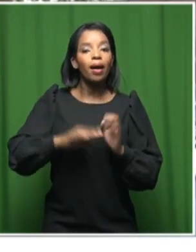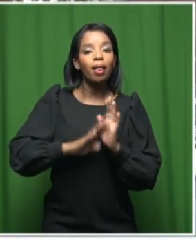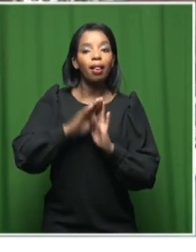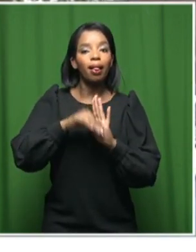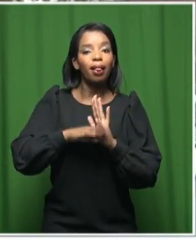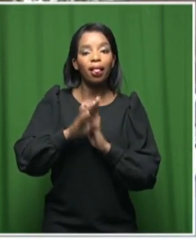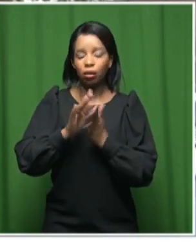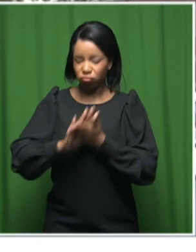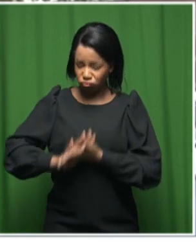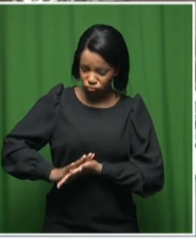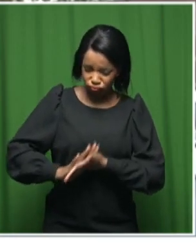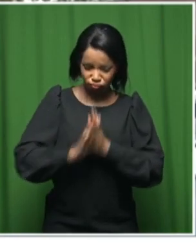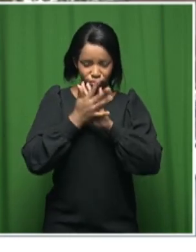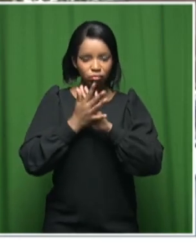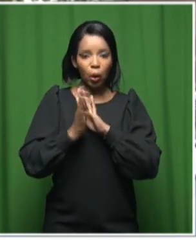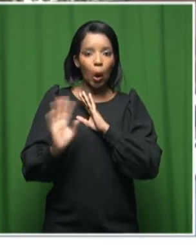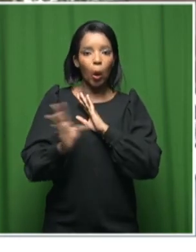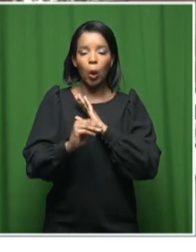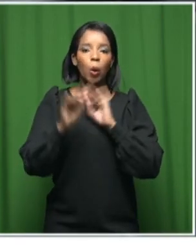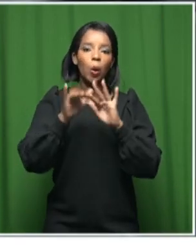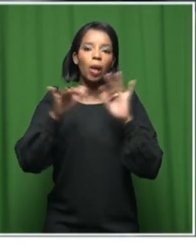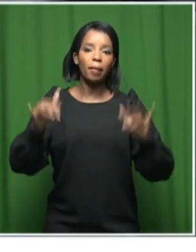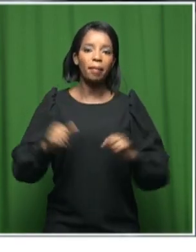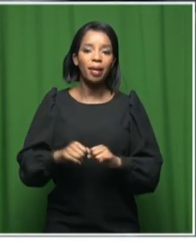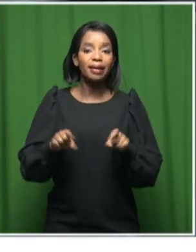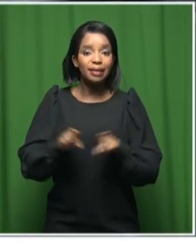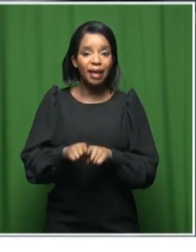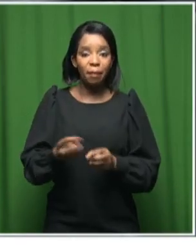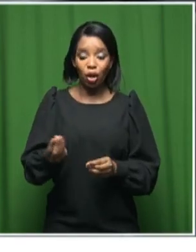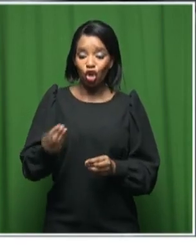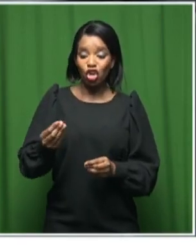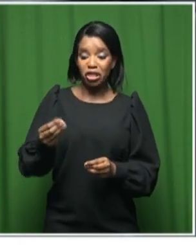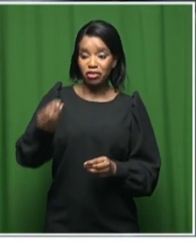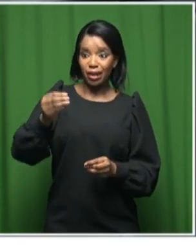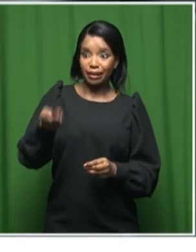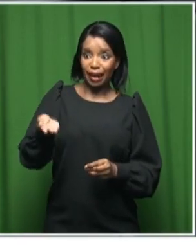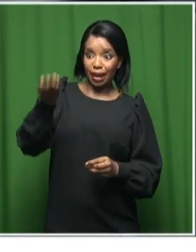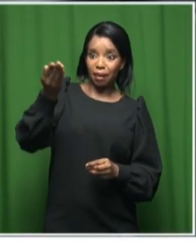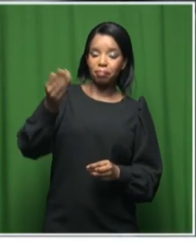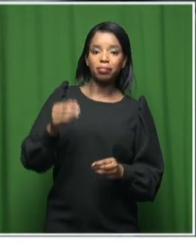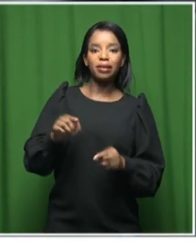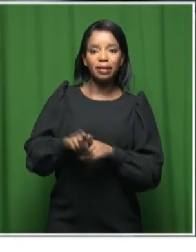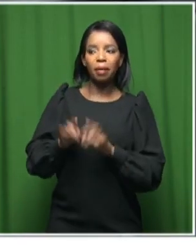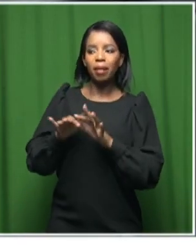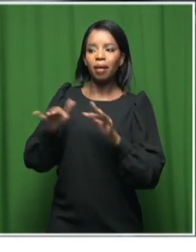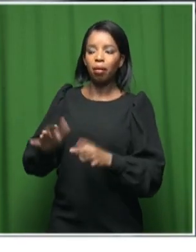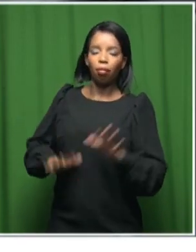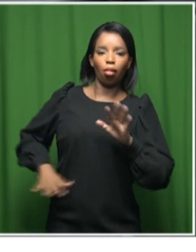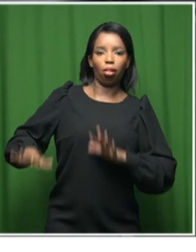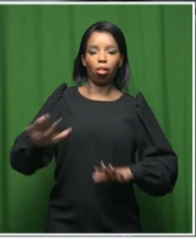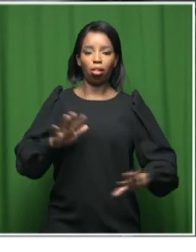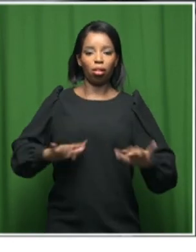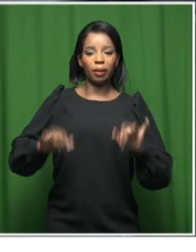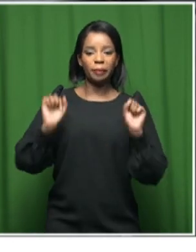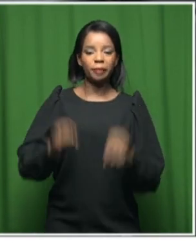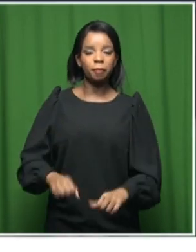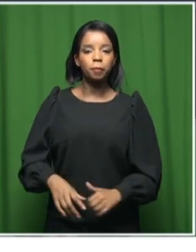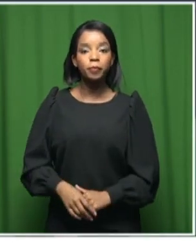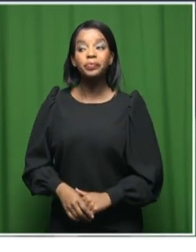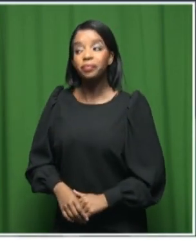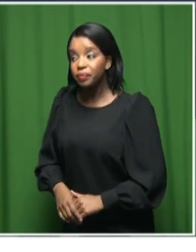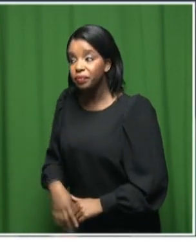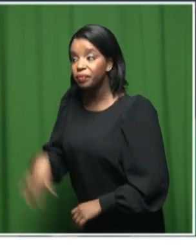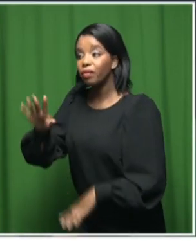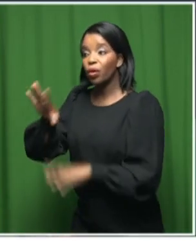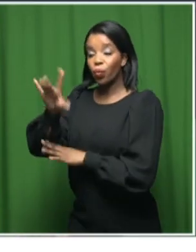the inflation as well as the interest rate. Yeah. So as we wrap this conversation, Dr. Mfeka, so is